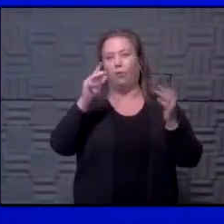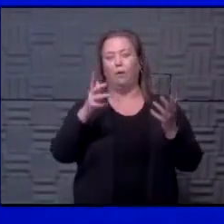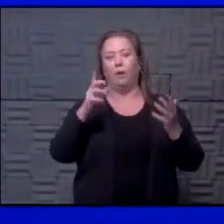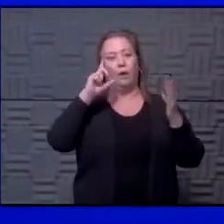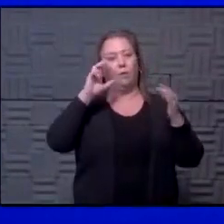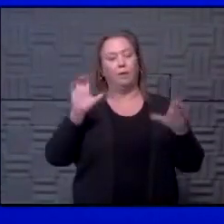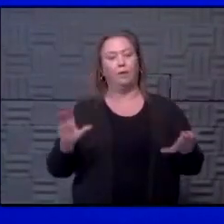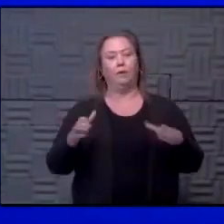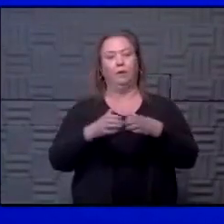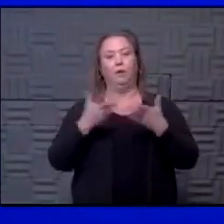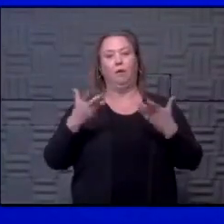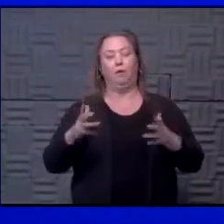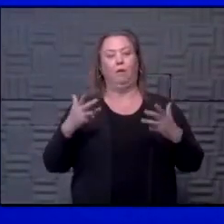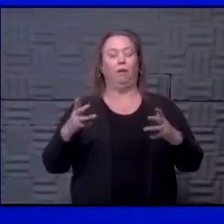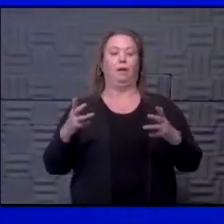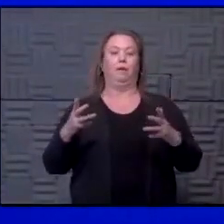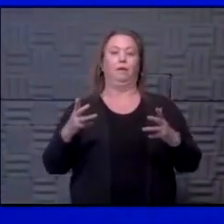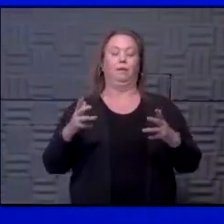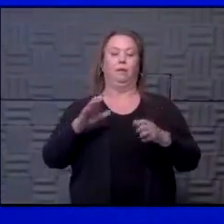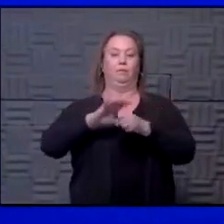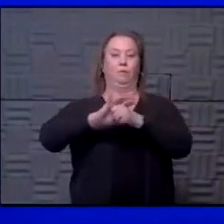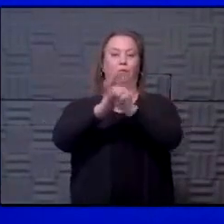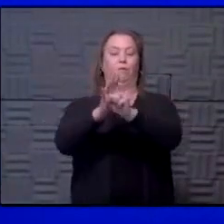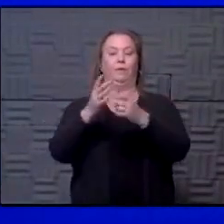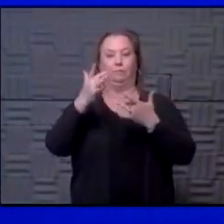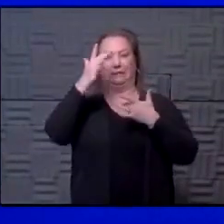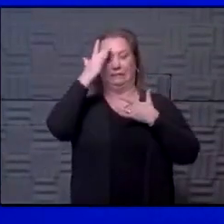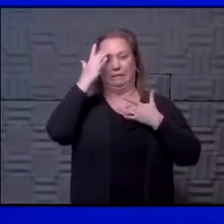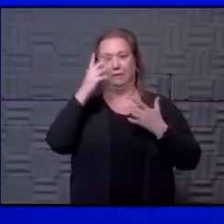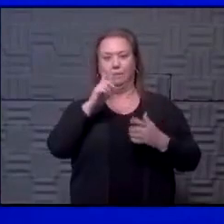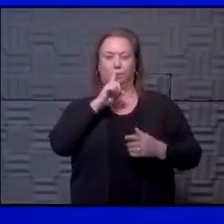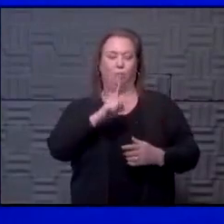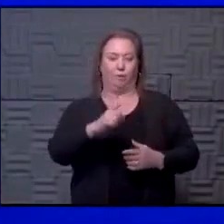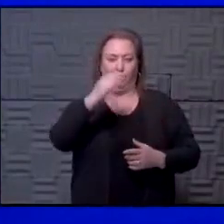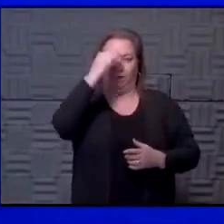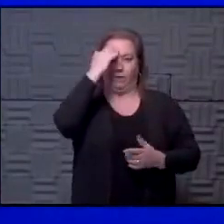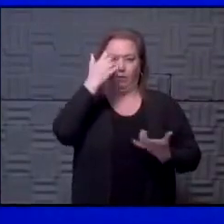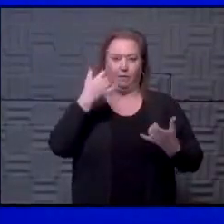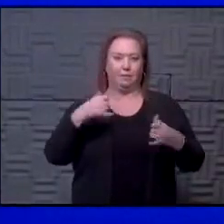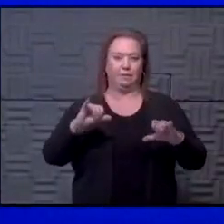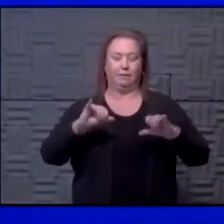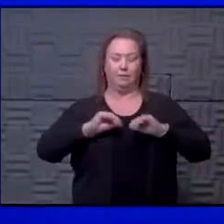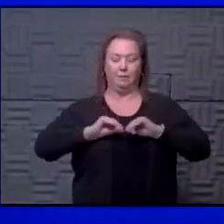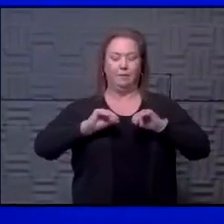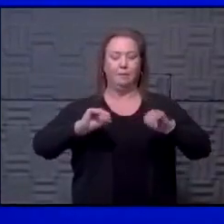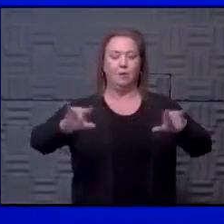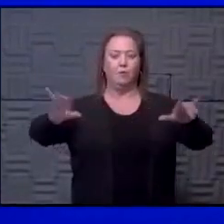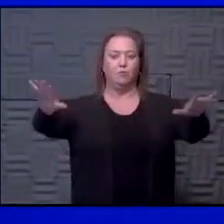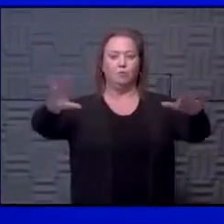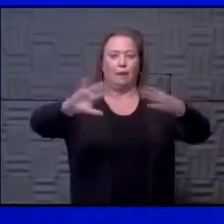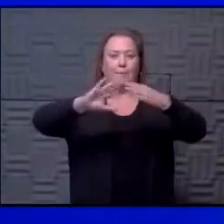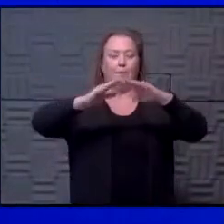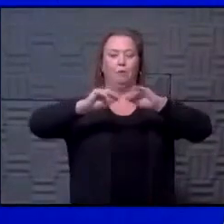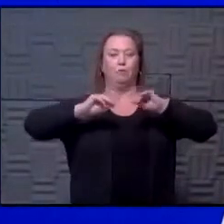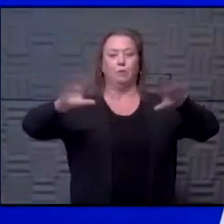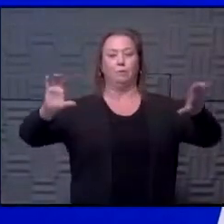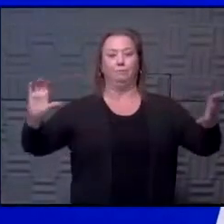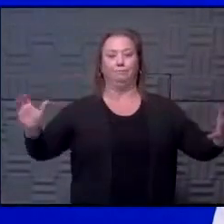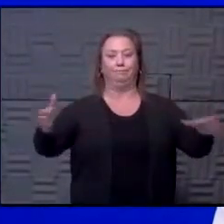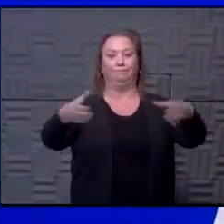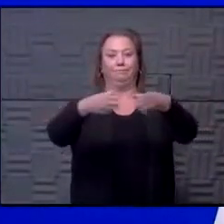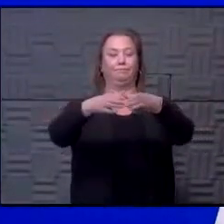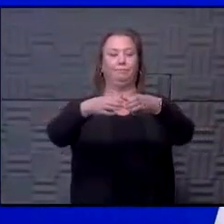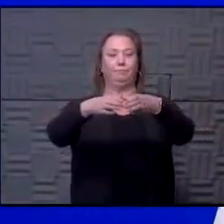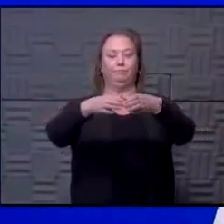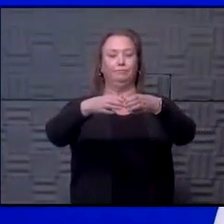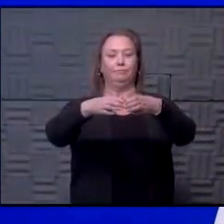say, but if a bunch of them have all have already had COVID. But the reality is, we know it's still widespread community transmission. You put people together,